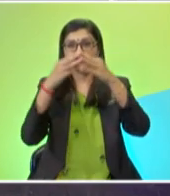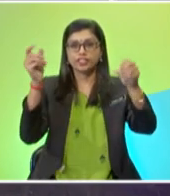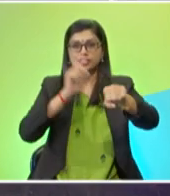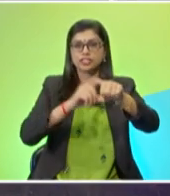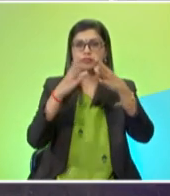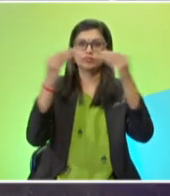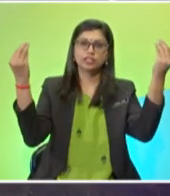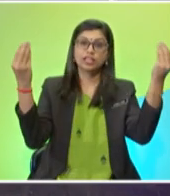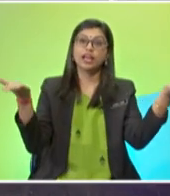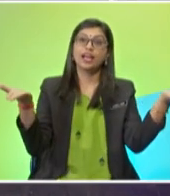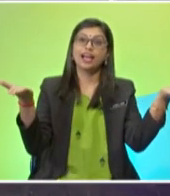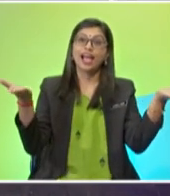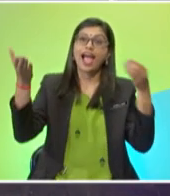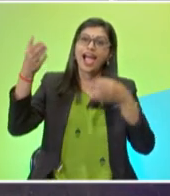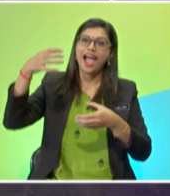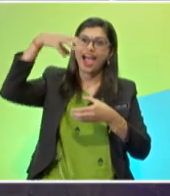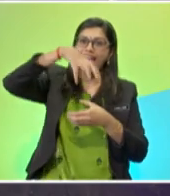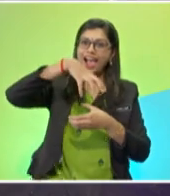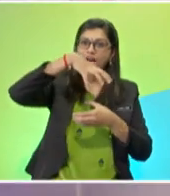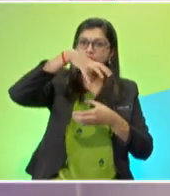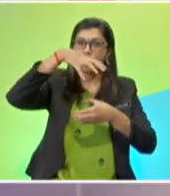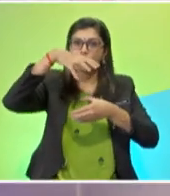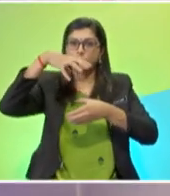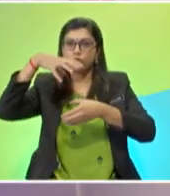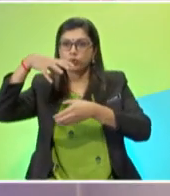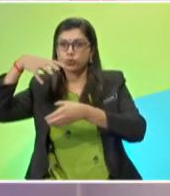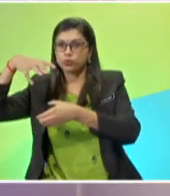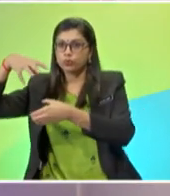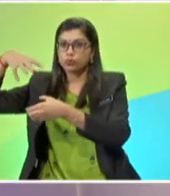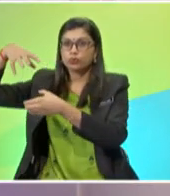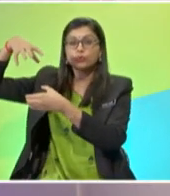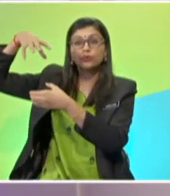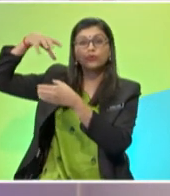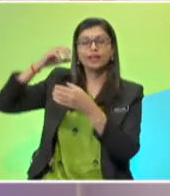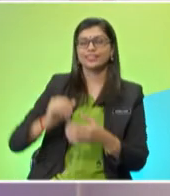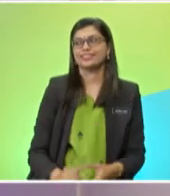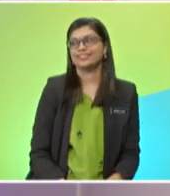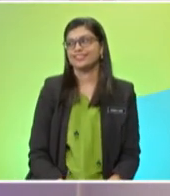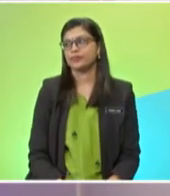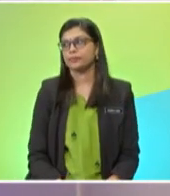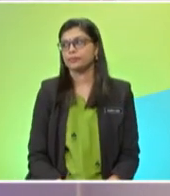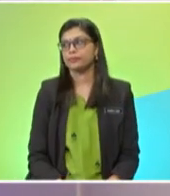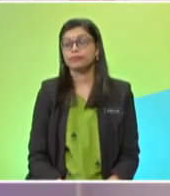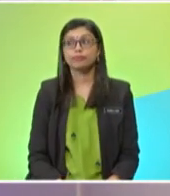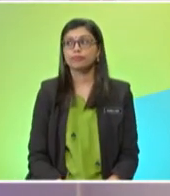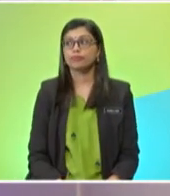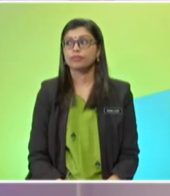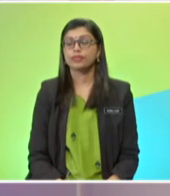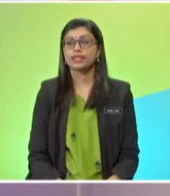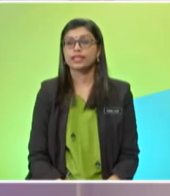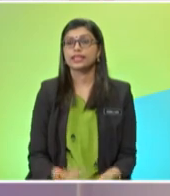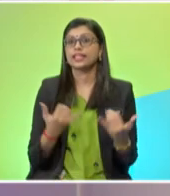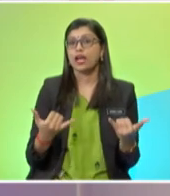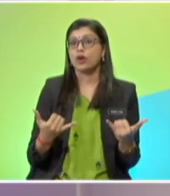1, 2, 3, 4, 5. It is a hot air balloon. Yes, you're right. Hot air balloon. Now,